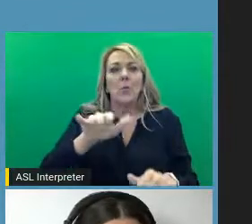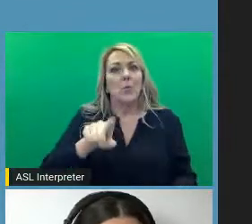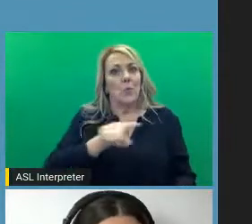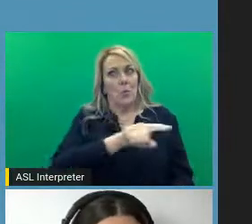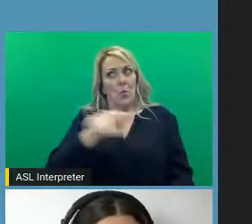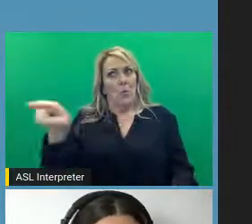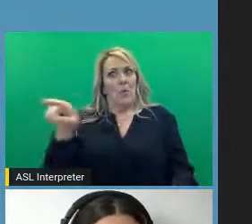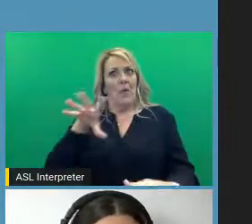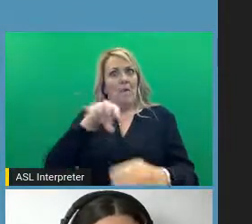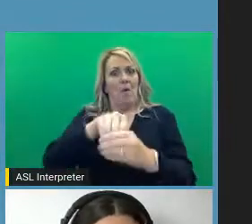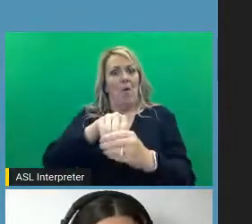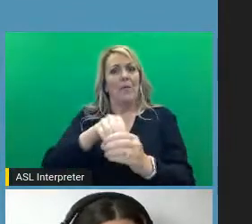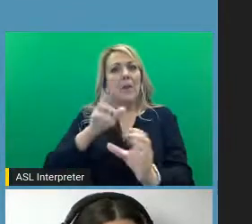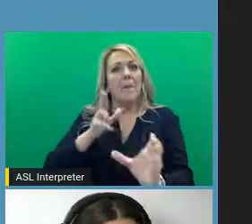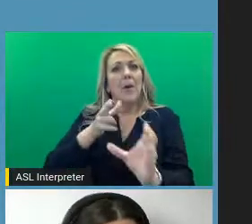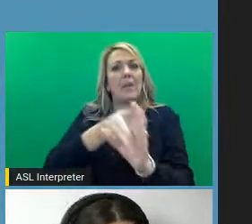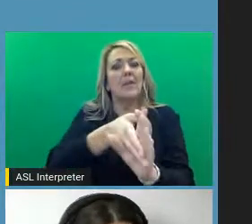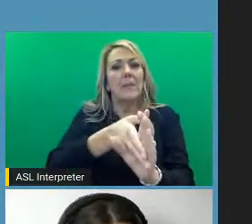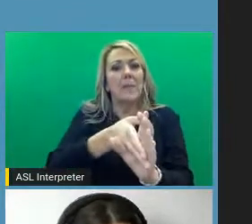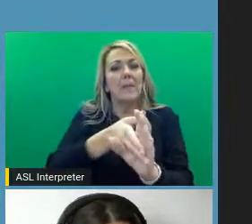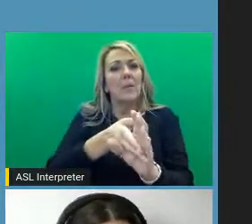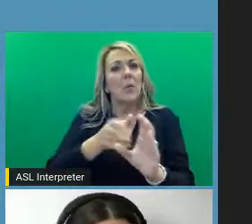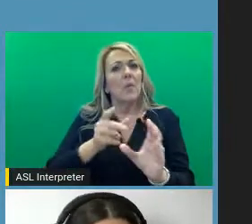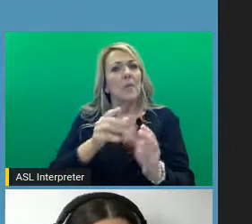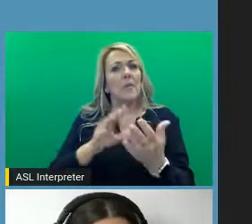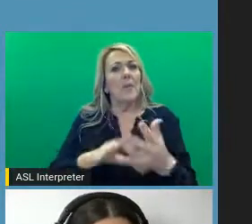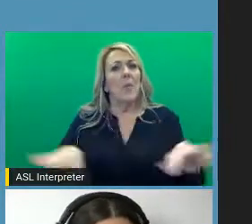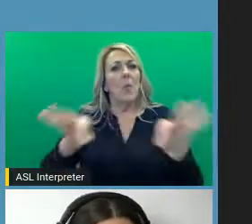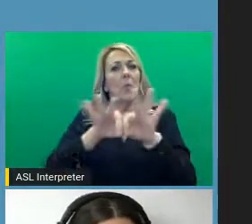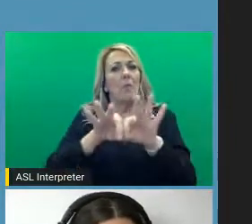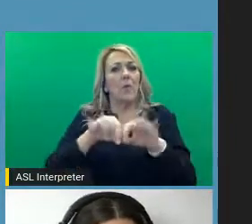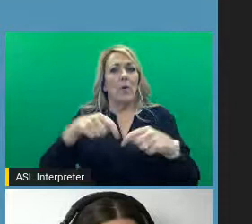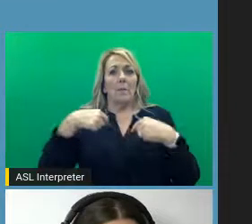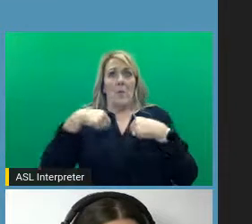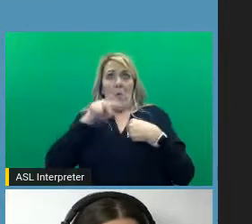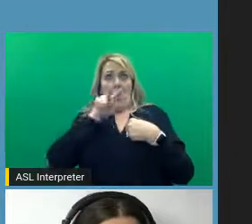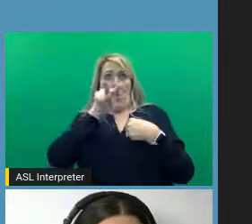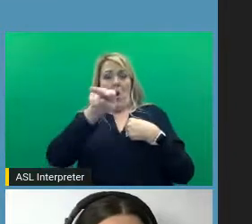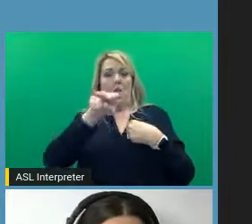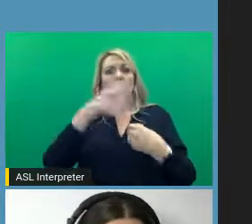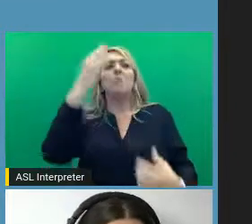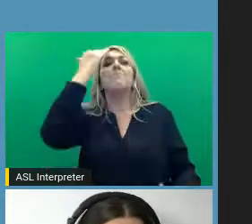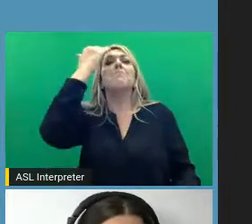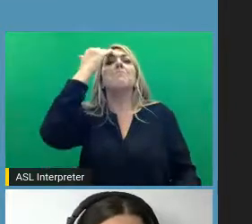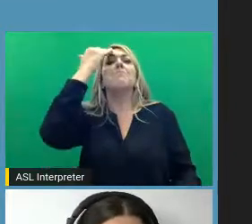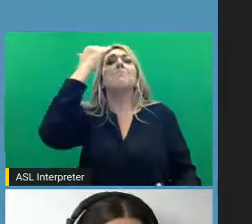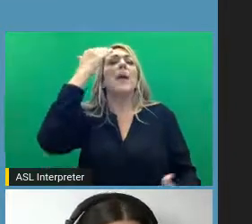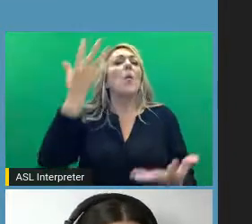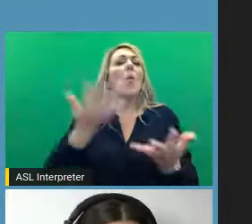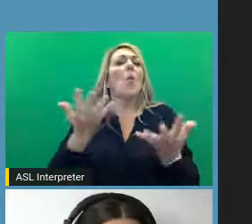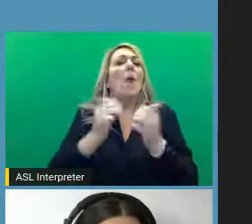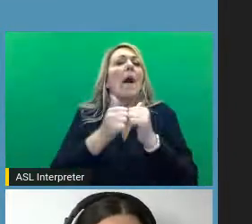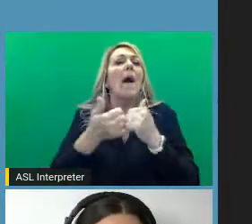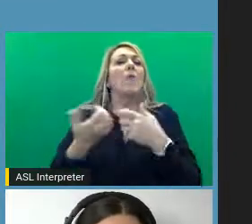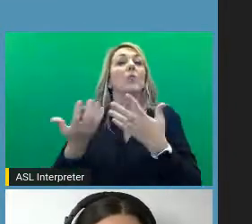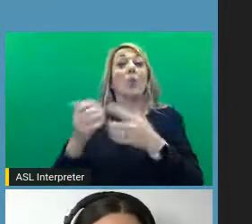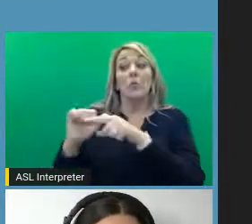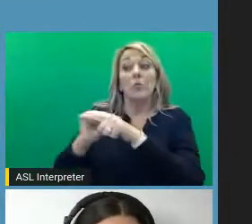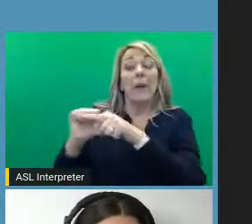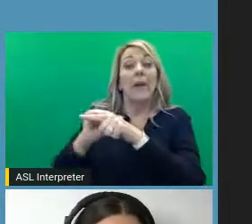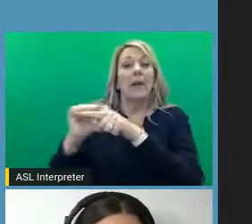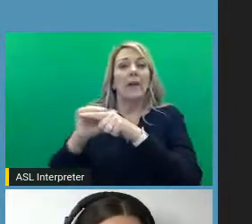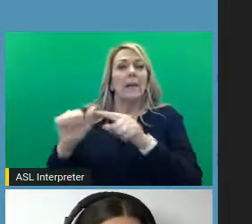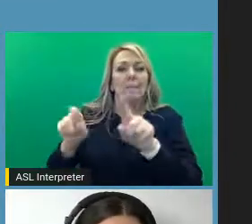participants. Participant education is a huge part of successful live events. Train, practice with